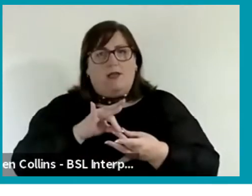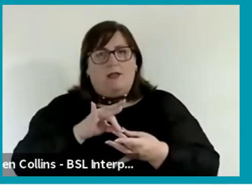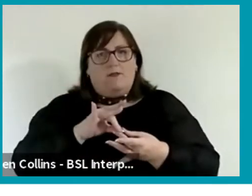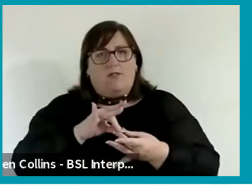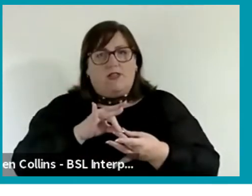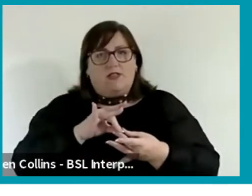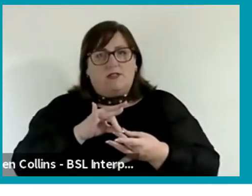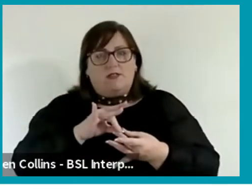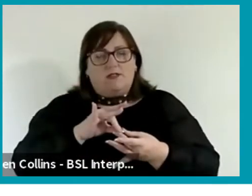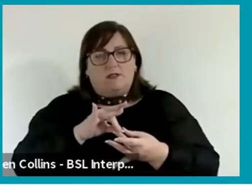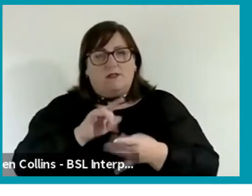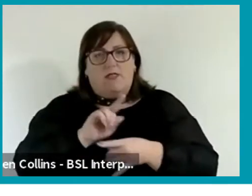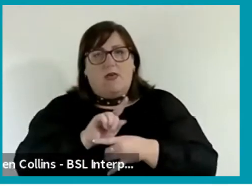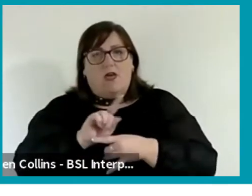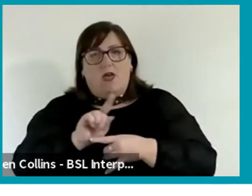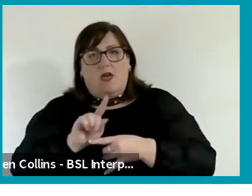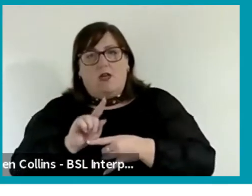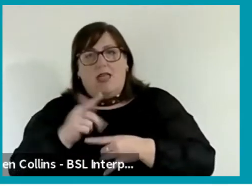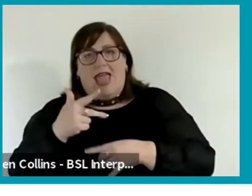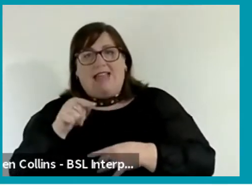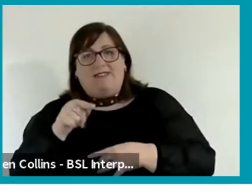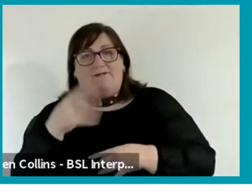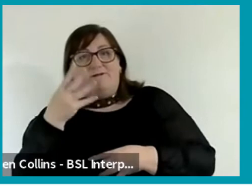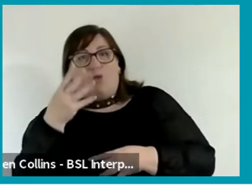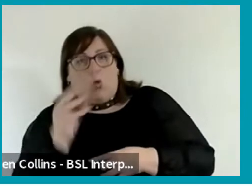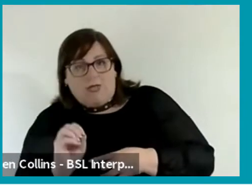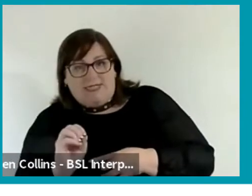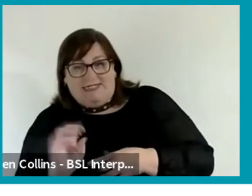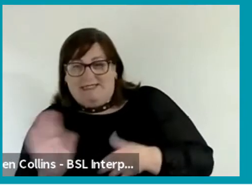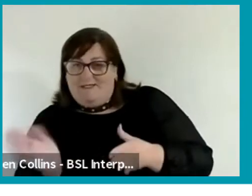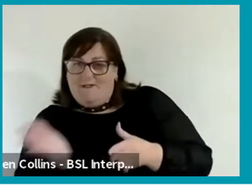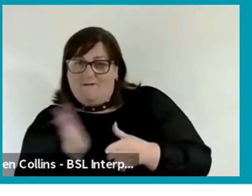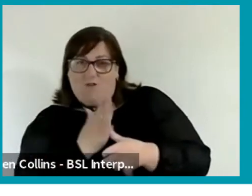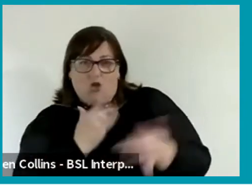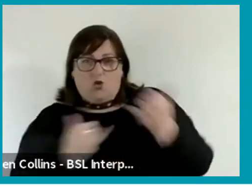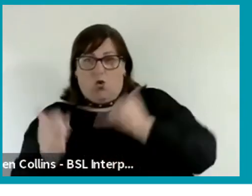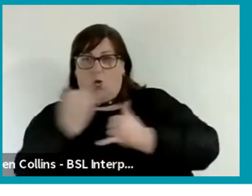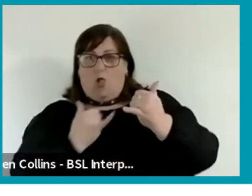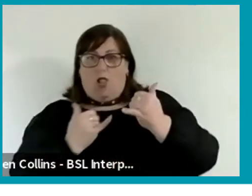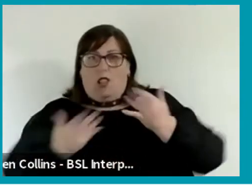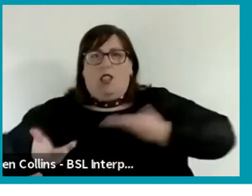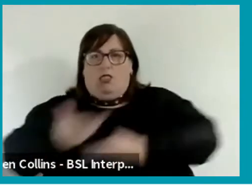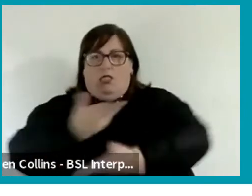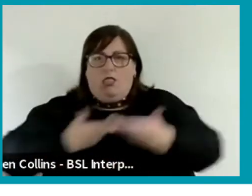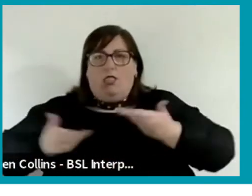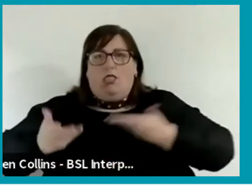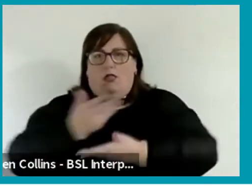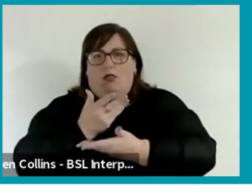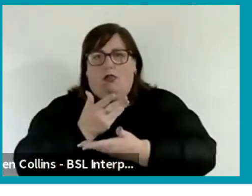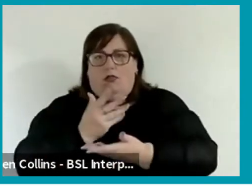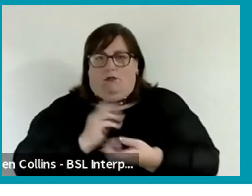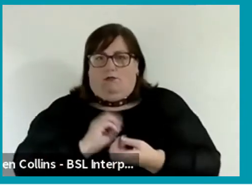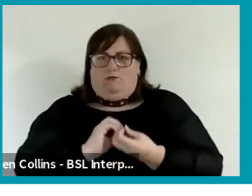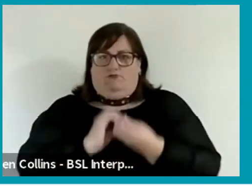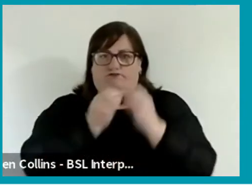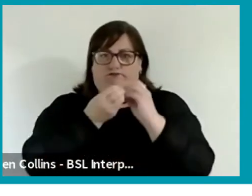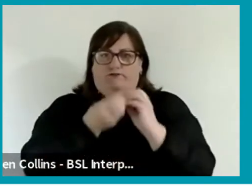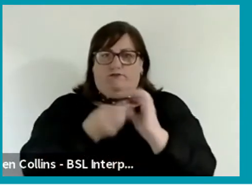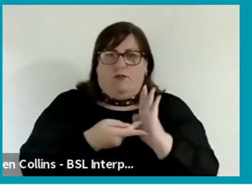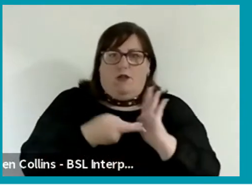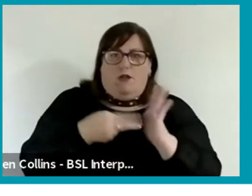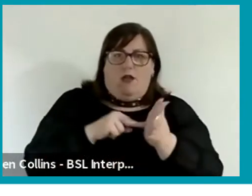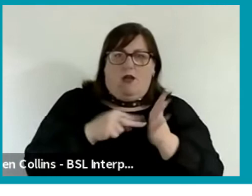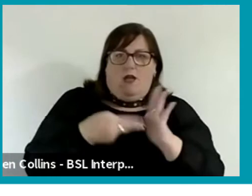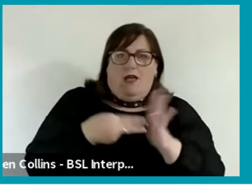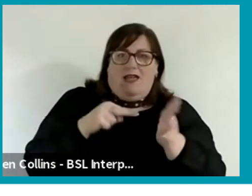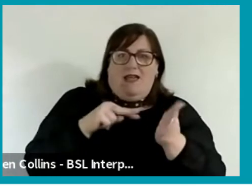kind of have a rundown of everyone's ideas in the morning, and we gather a plan, almost a battle plan, as you were. I know it's Remembrance